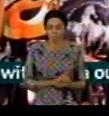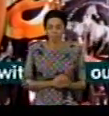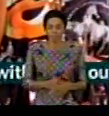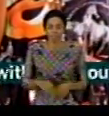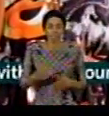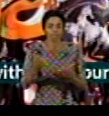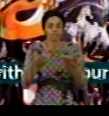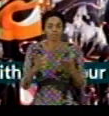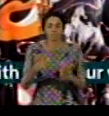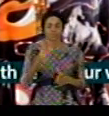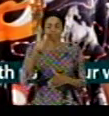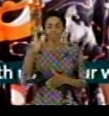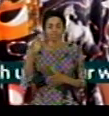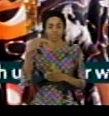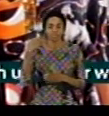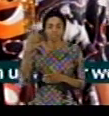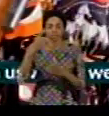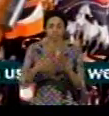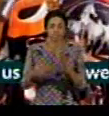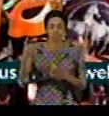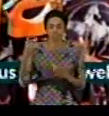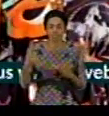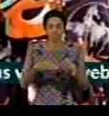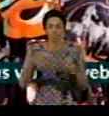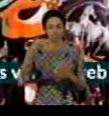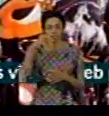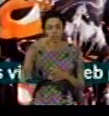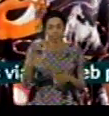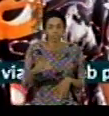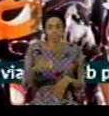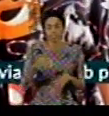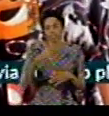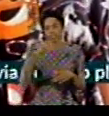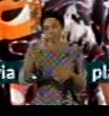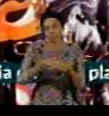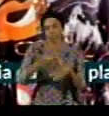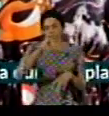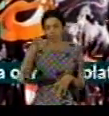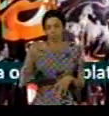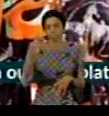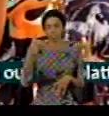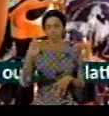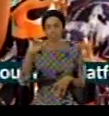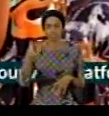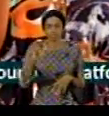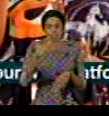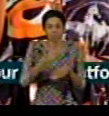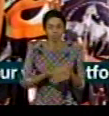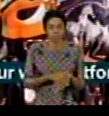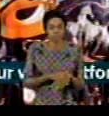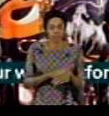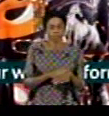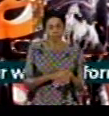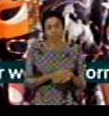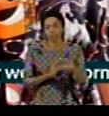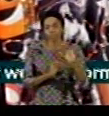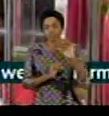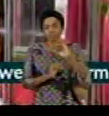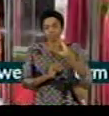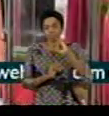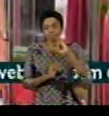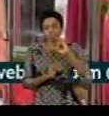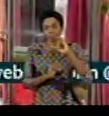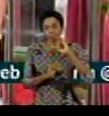on July on February 23rd this year I got an accident neighborhood